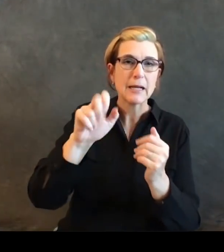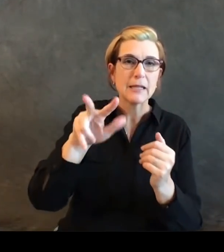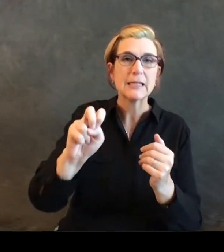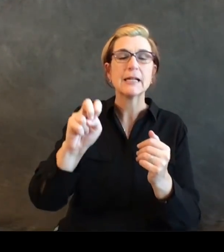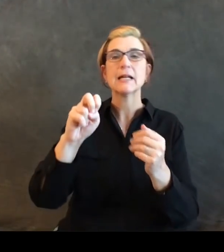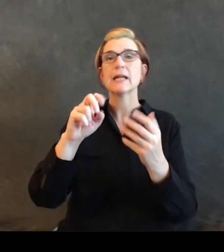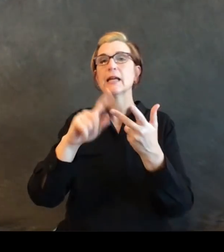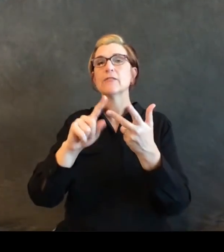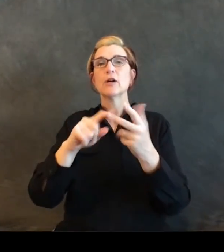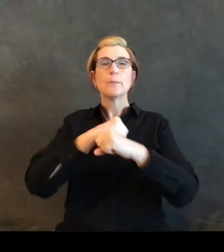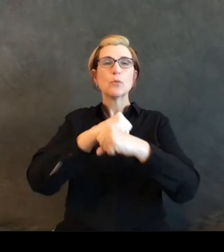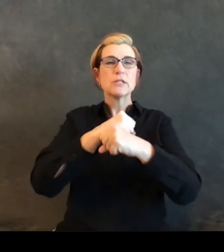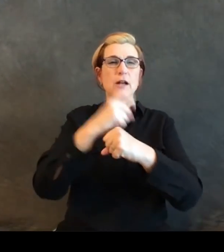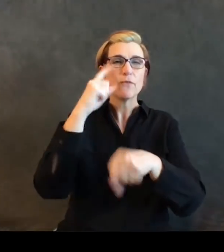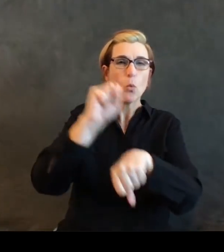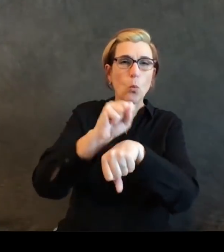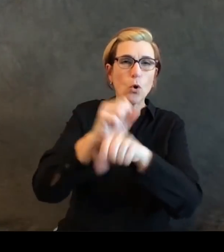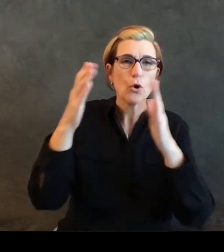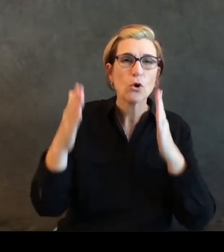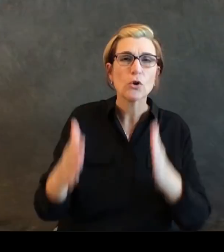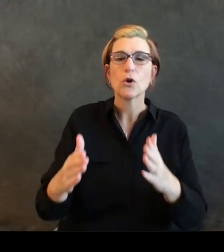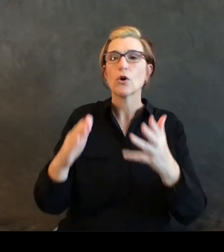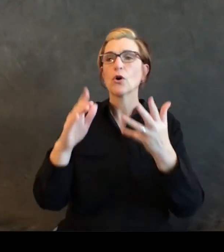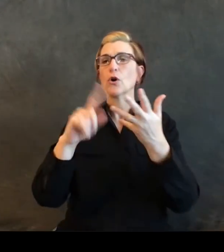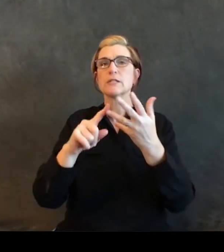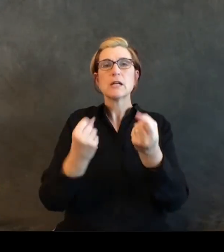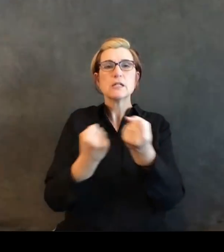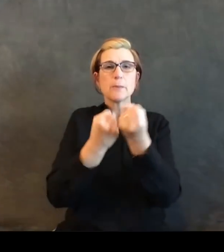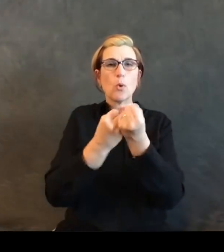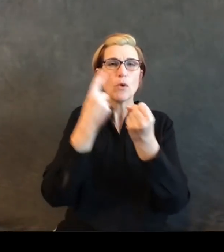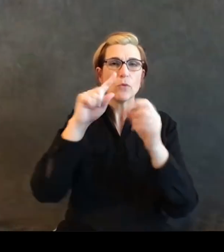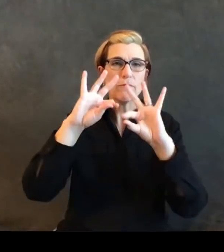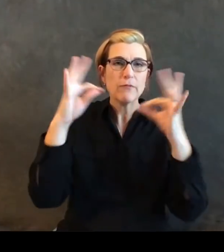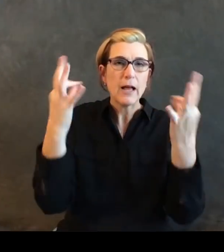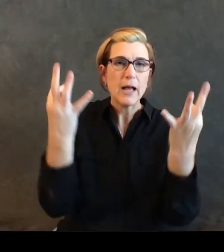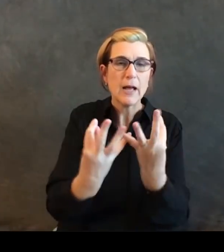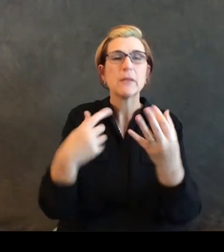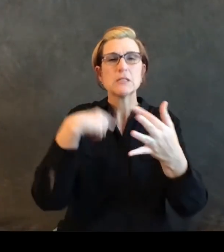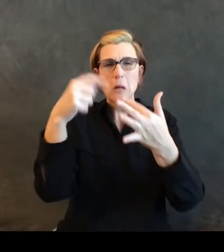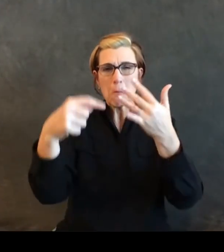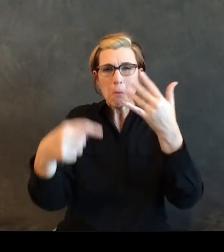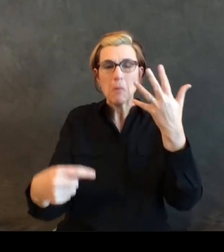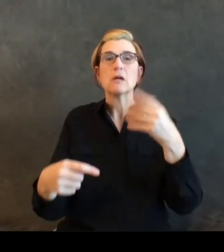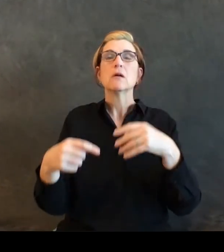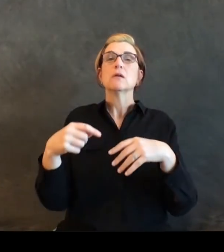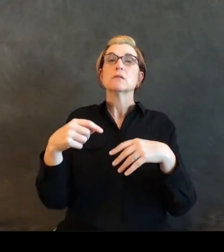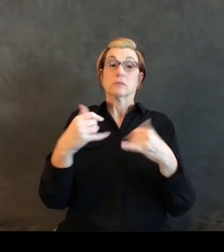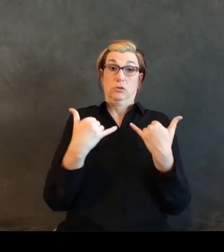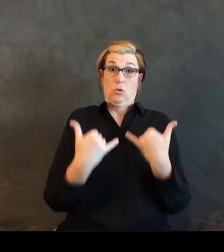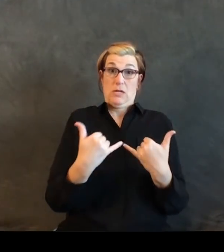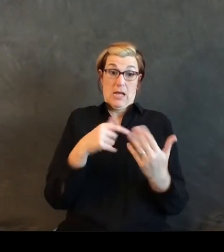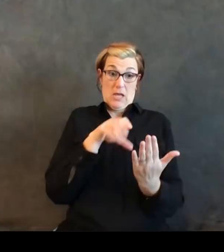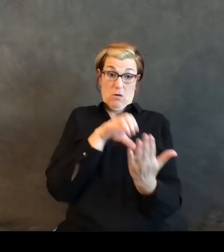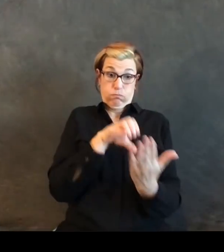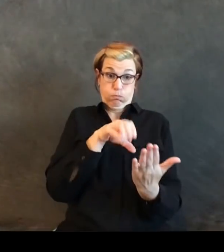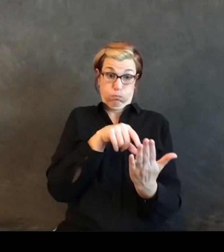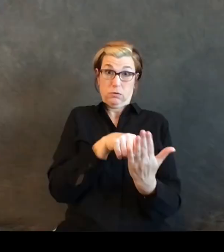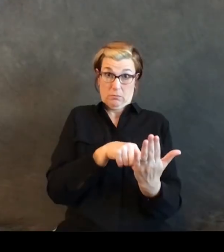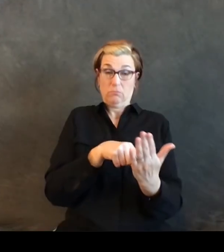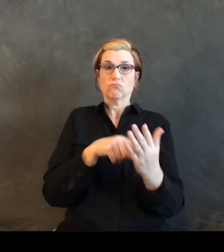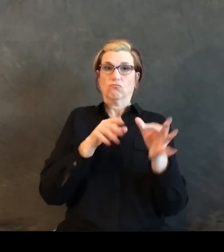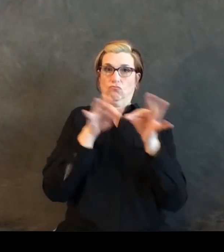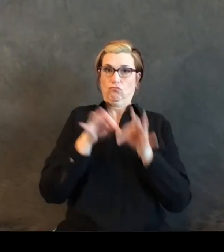families. But we have a tremendous paid sick leave provision for workers